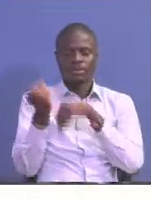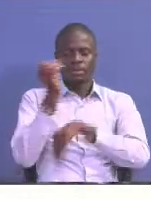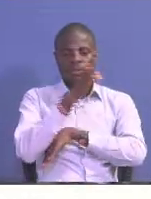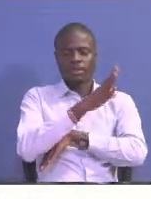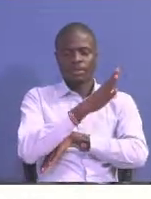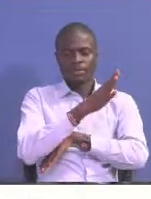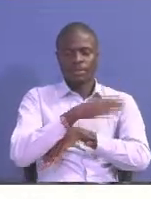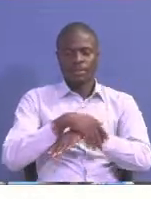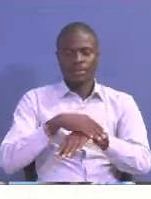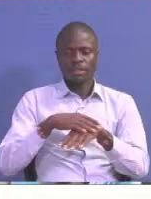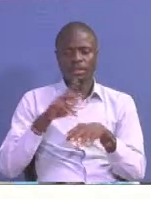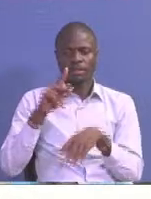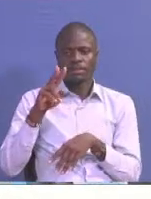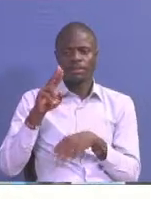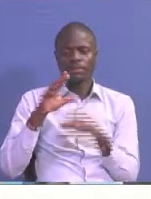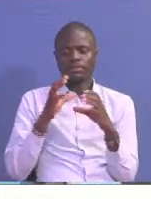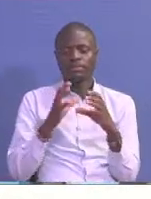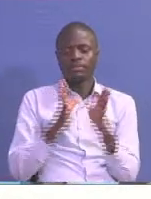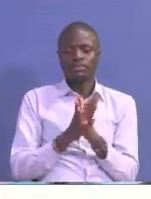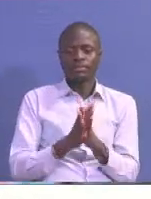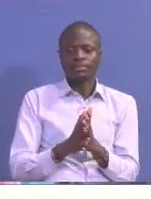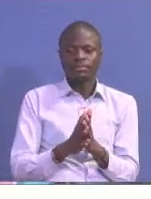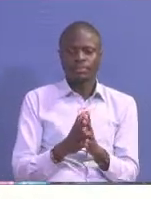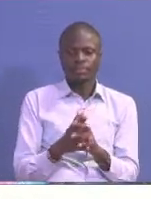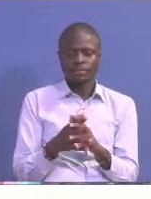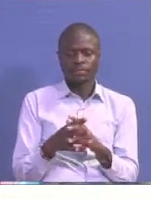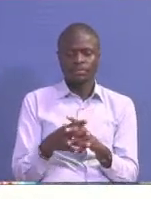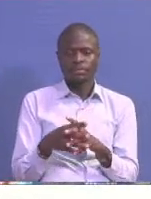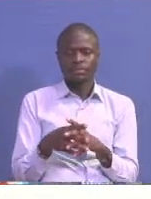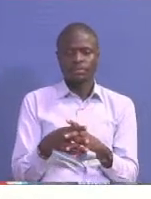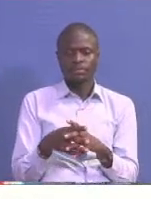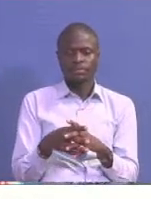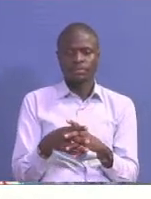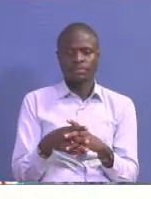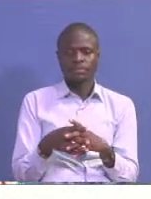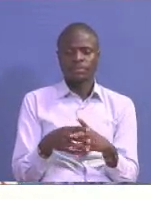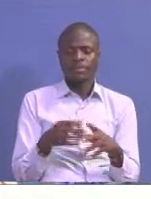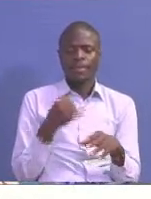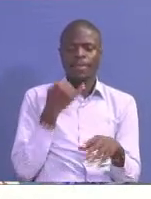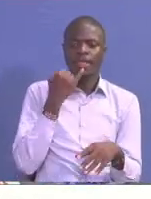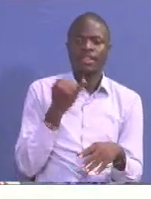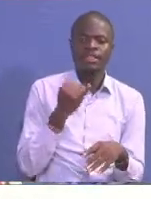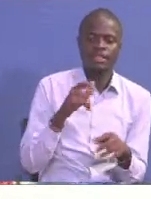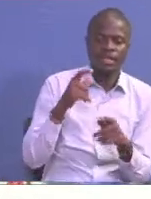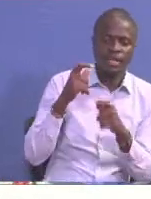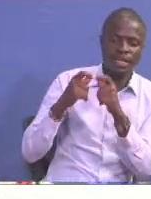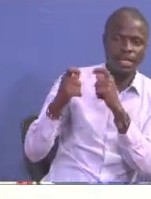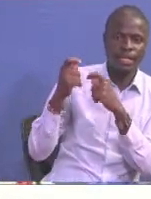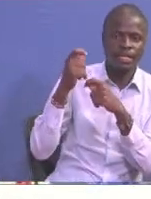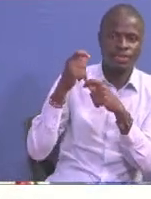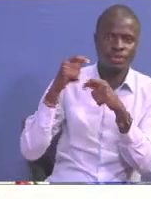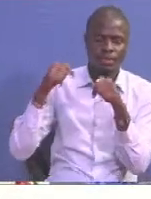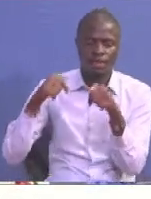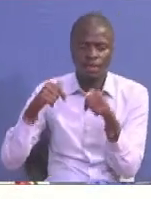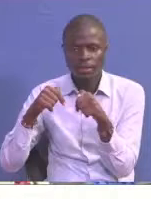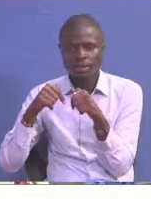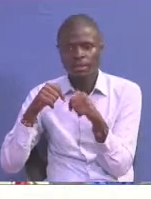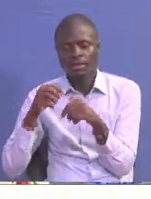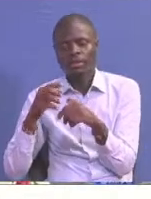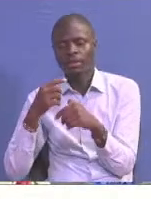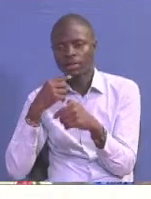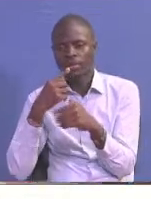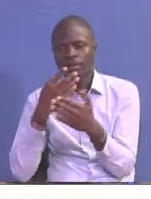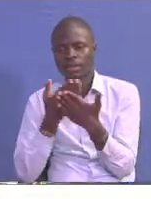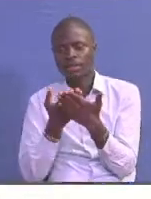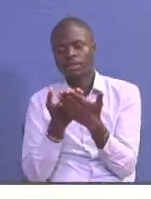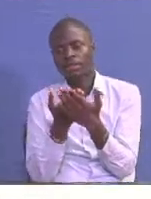KU fraternity. You know, it is a tradition here. We say